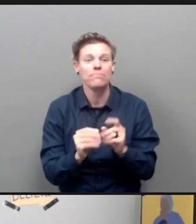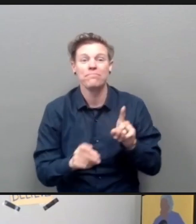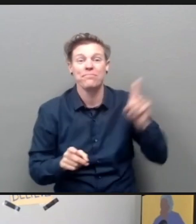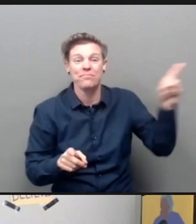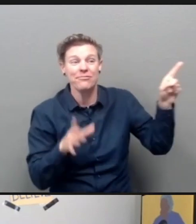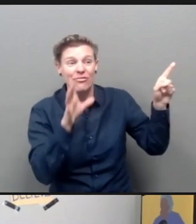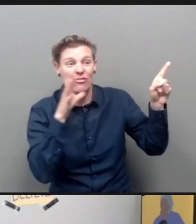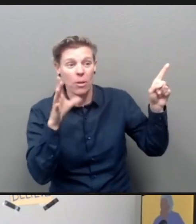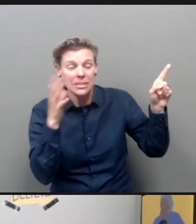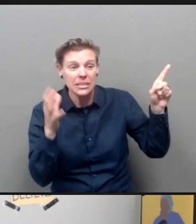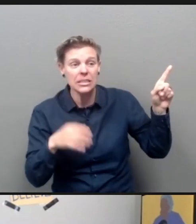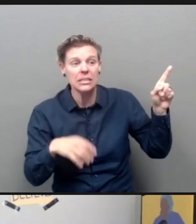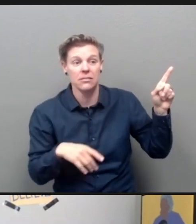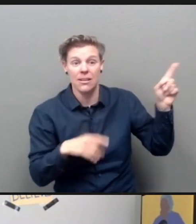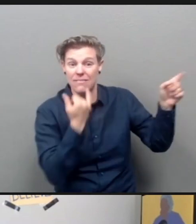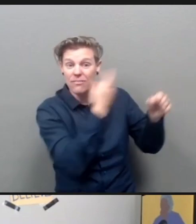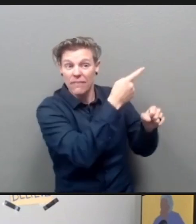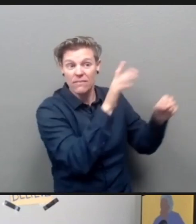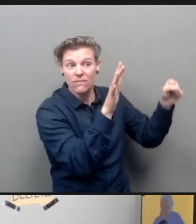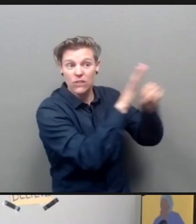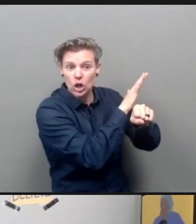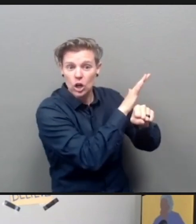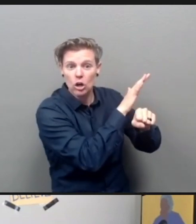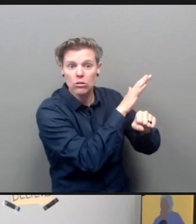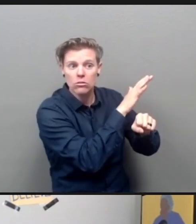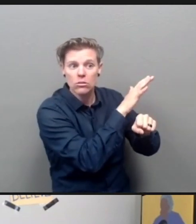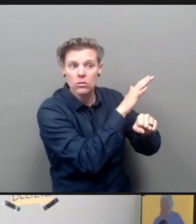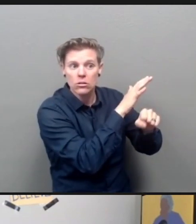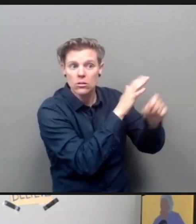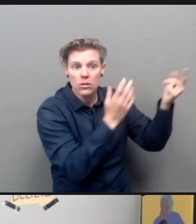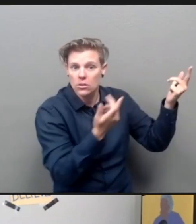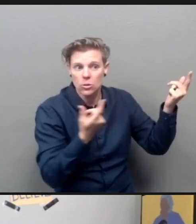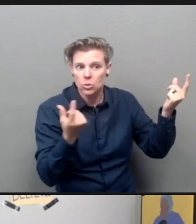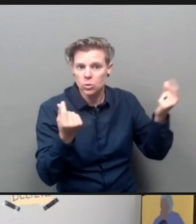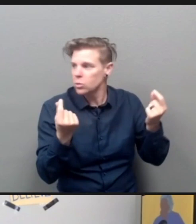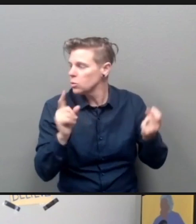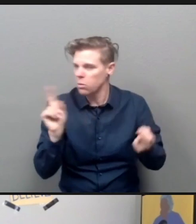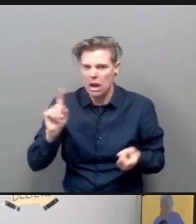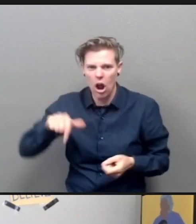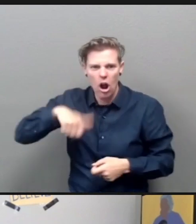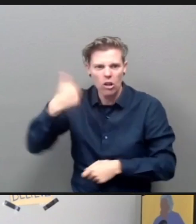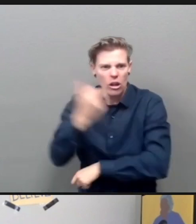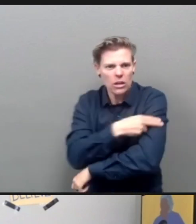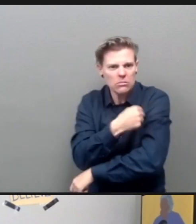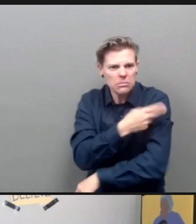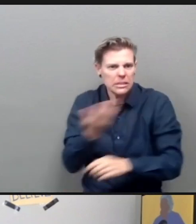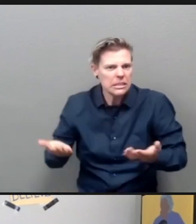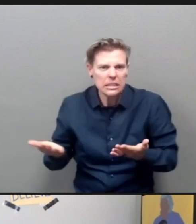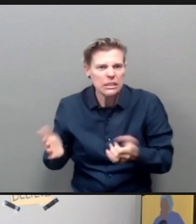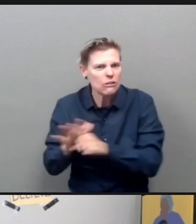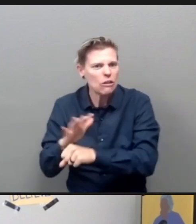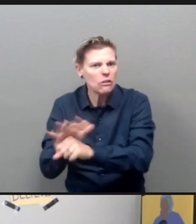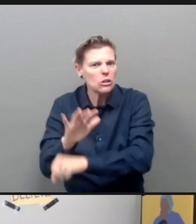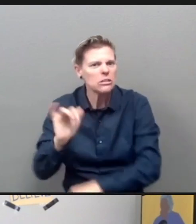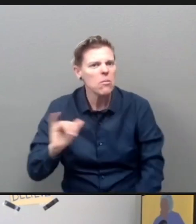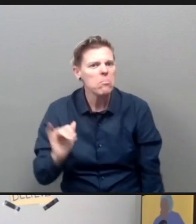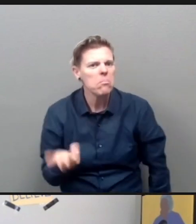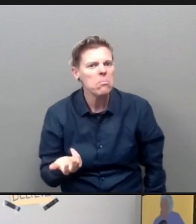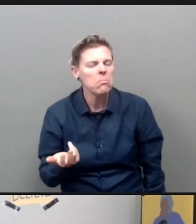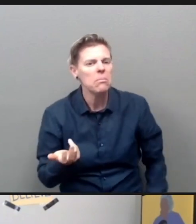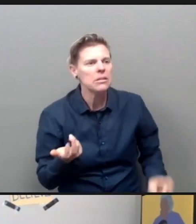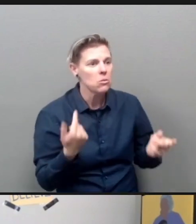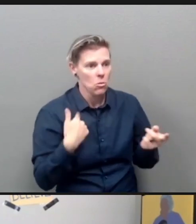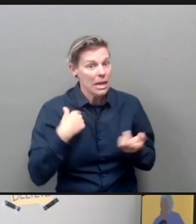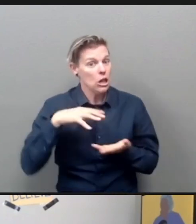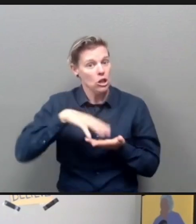Like last December, you might have remembered Jennifer told us this a couple weeks ago. Last December, it was full, but we